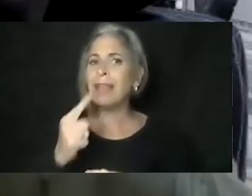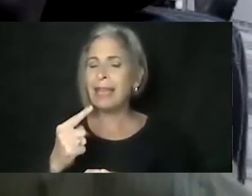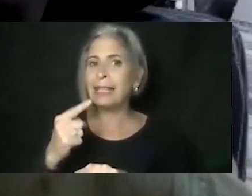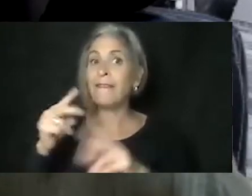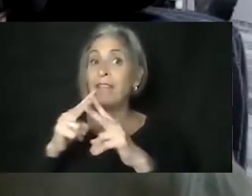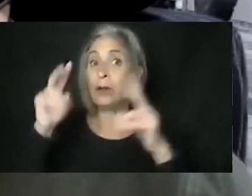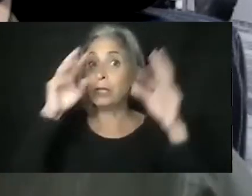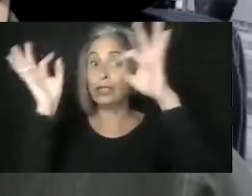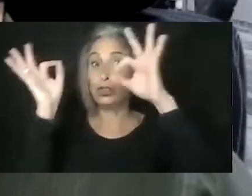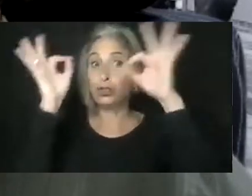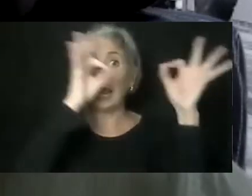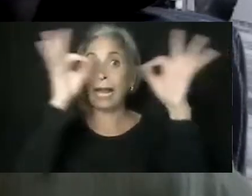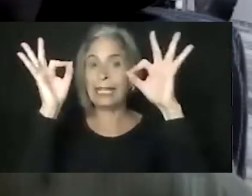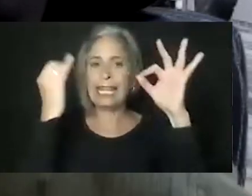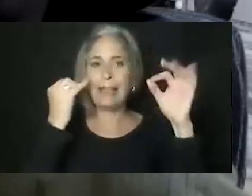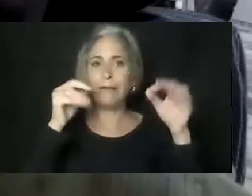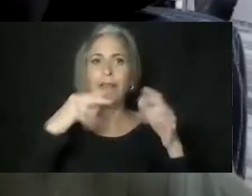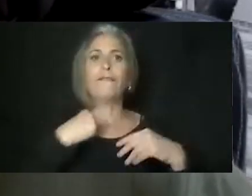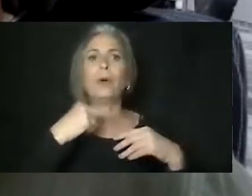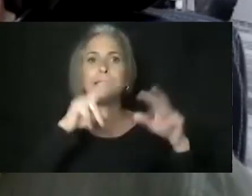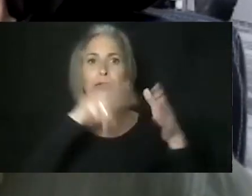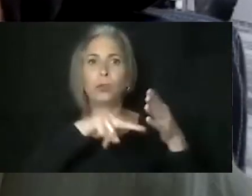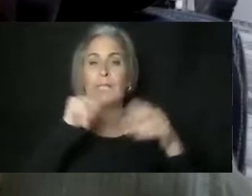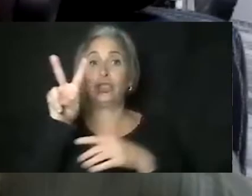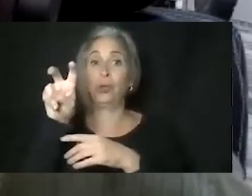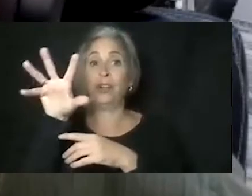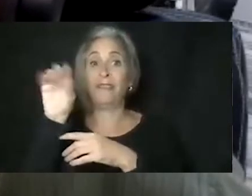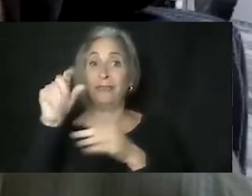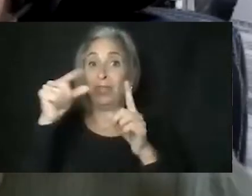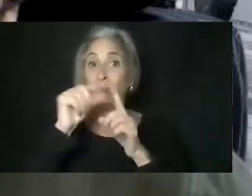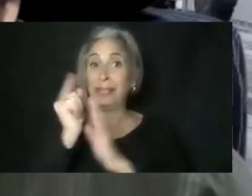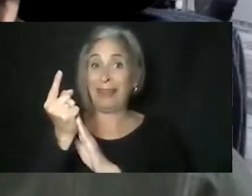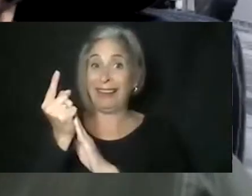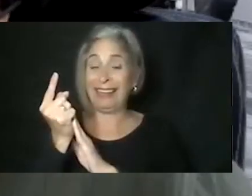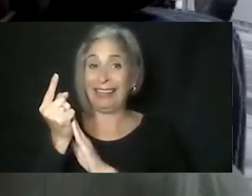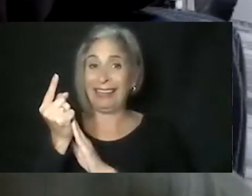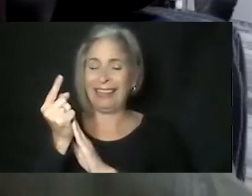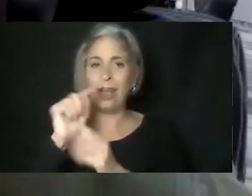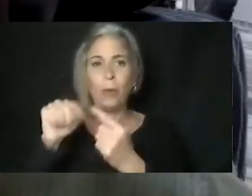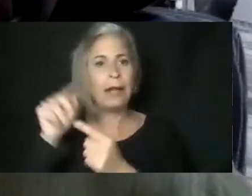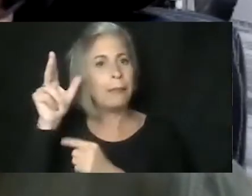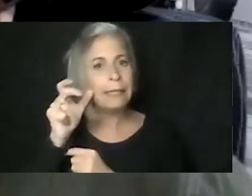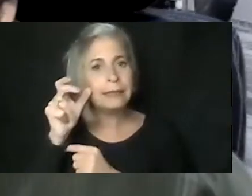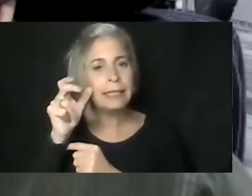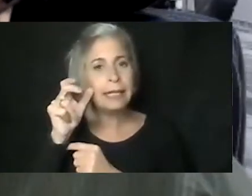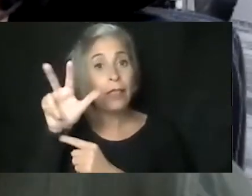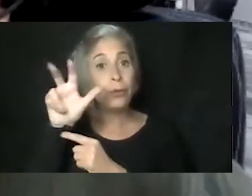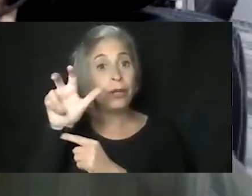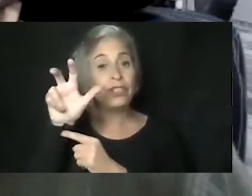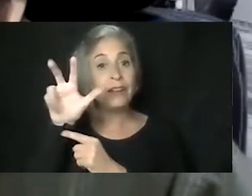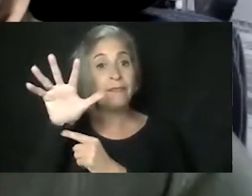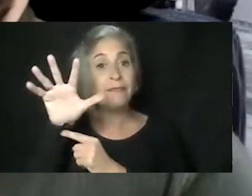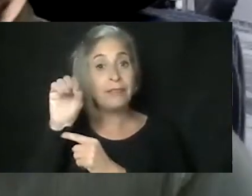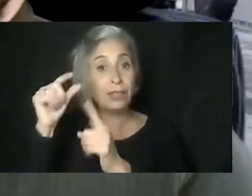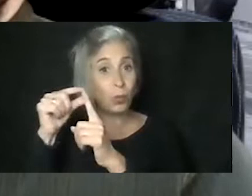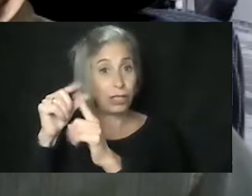distracting when the voice is reading kind of at 250 words a minute. When I'm listening at 350 words a minute,